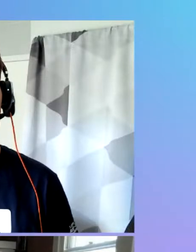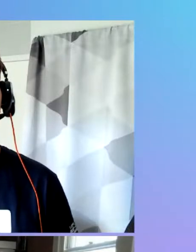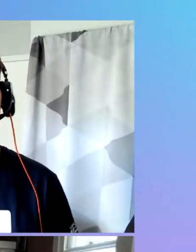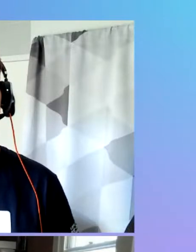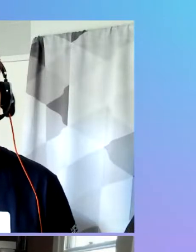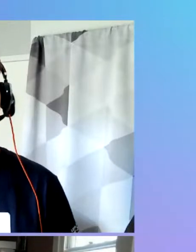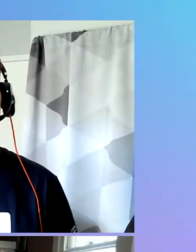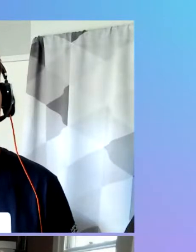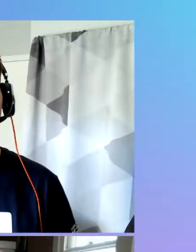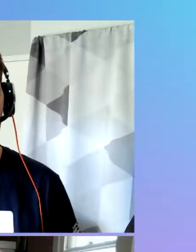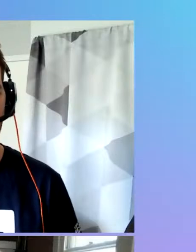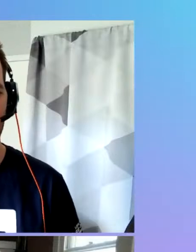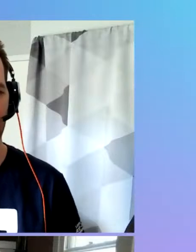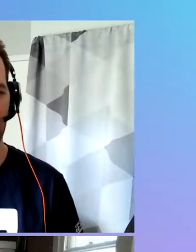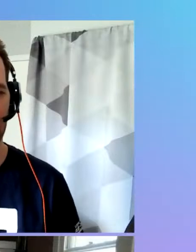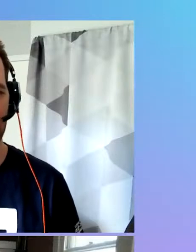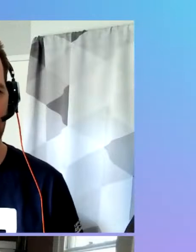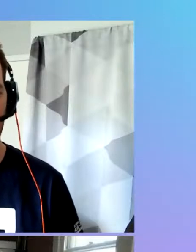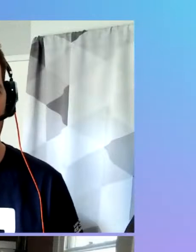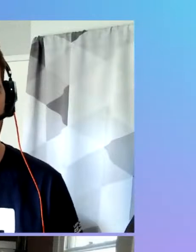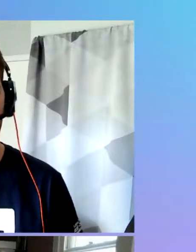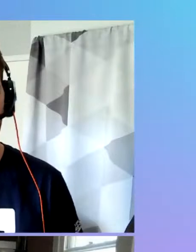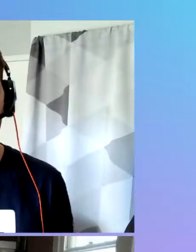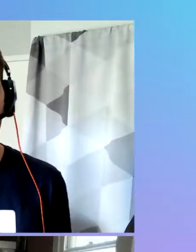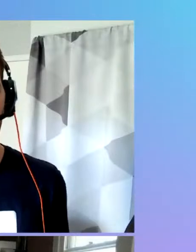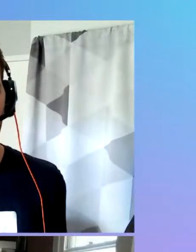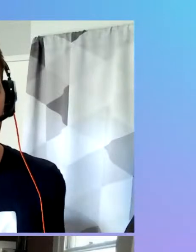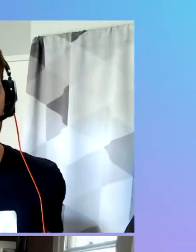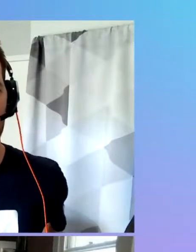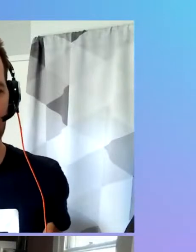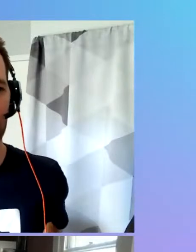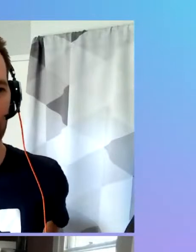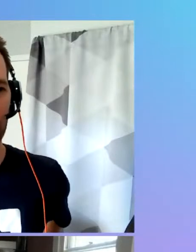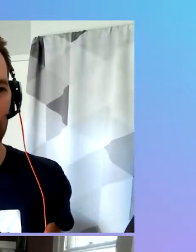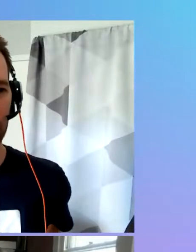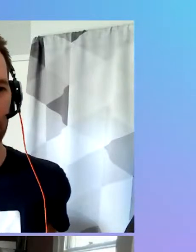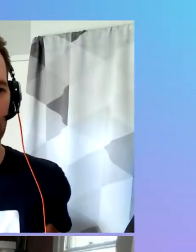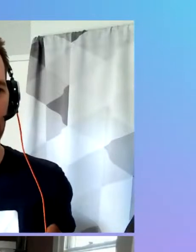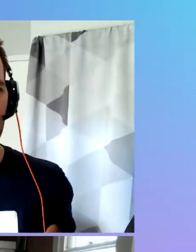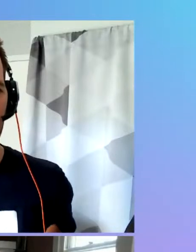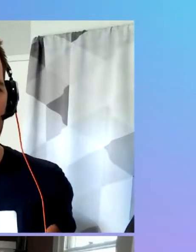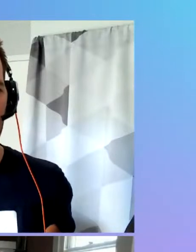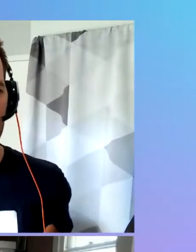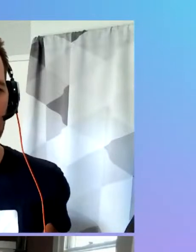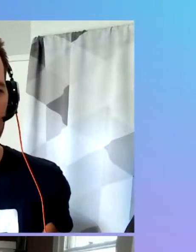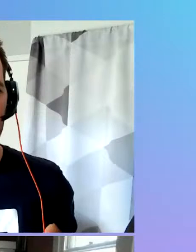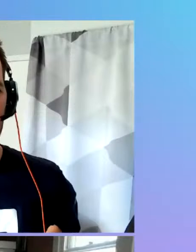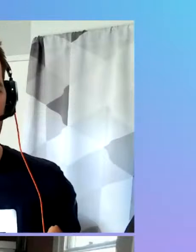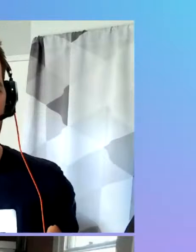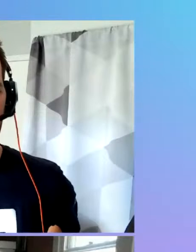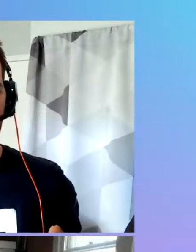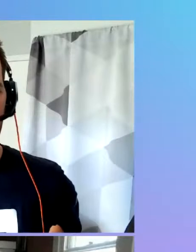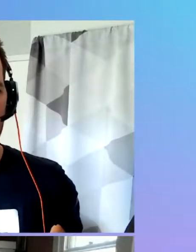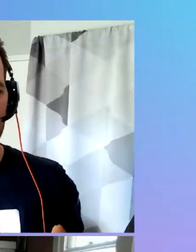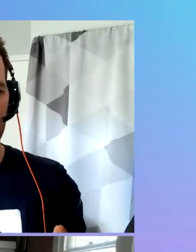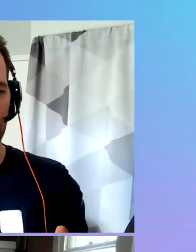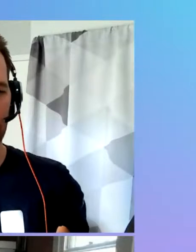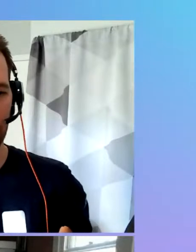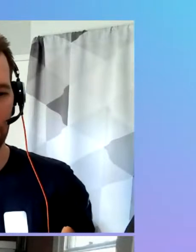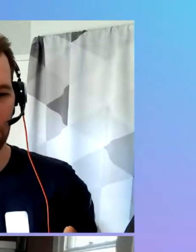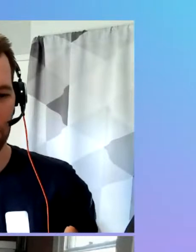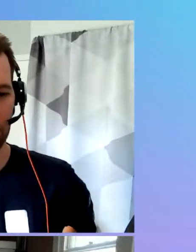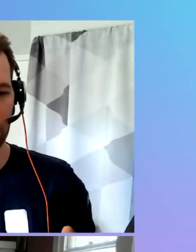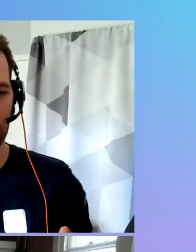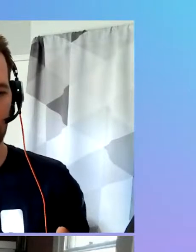programs aren't degrees in and of themselves, although those do exist, and you can get a degree in an